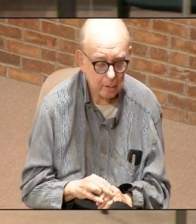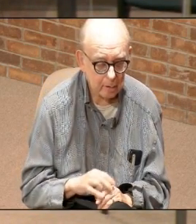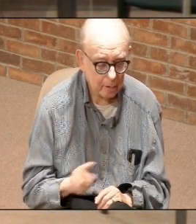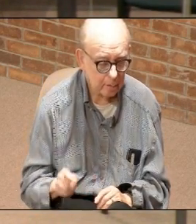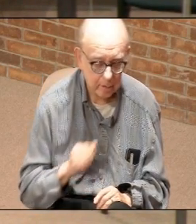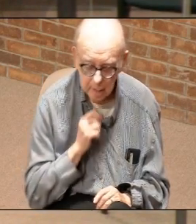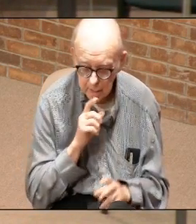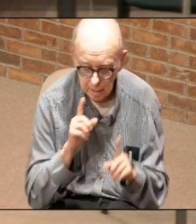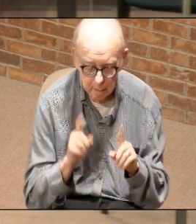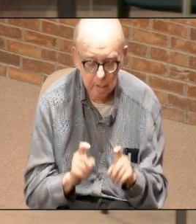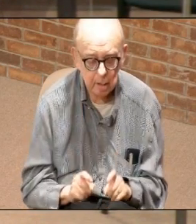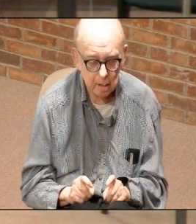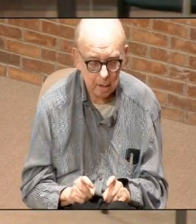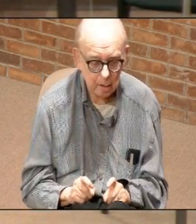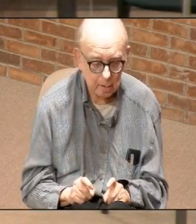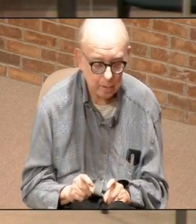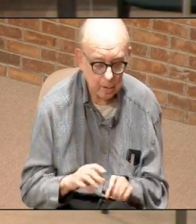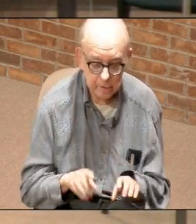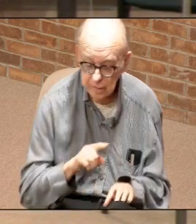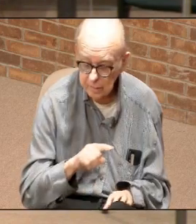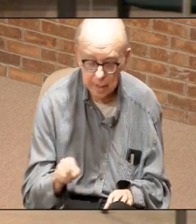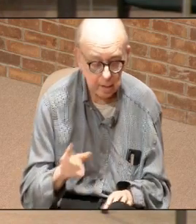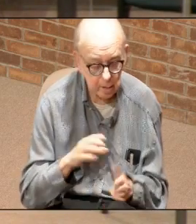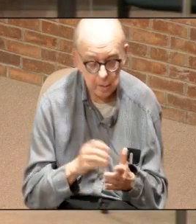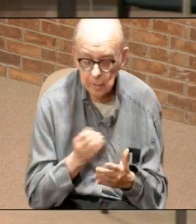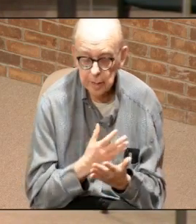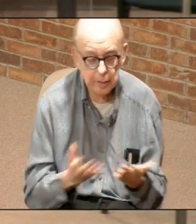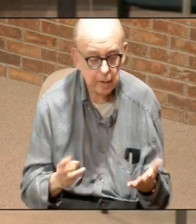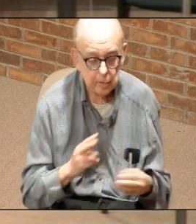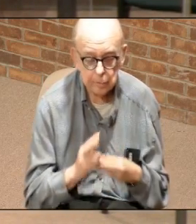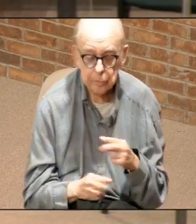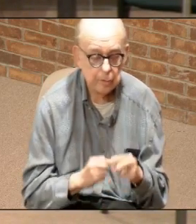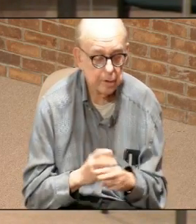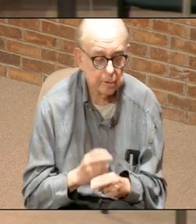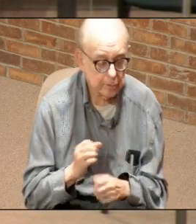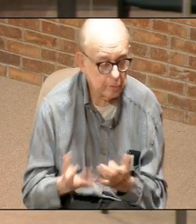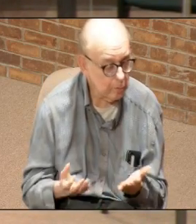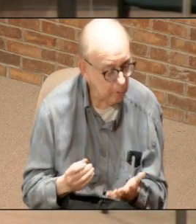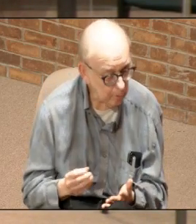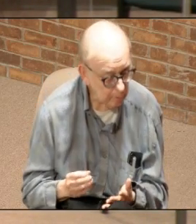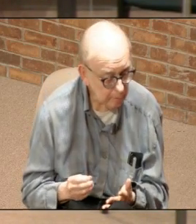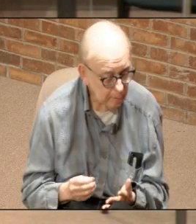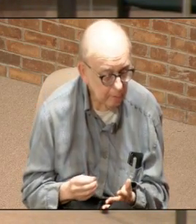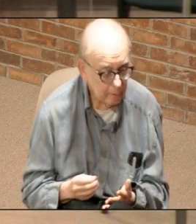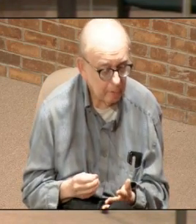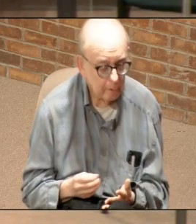They weren't tested on did they learn anything in those 2 years.